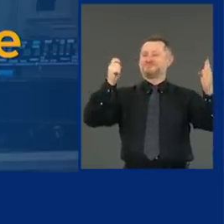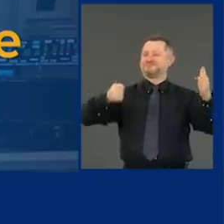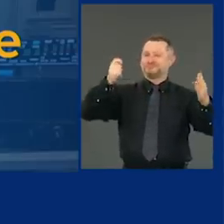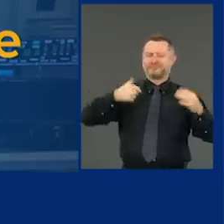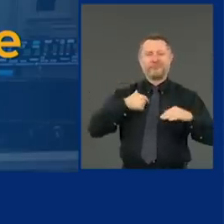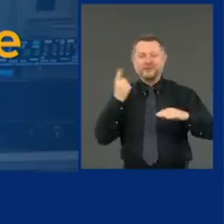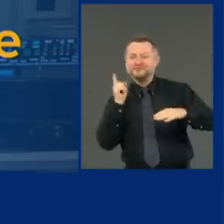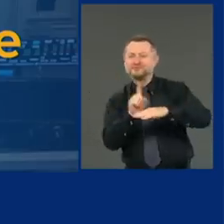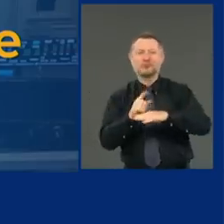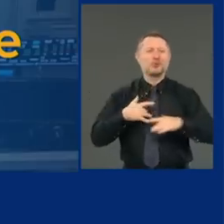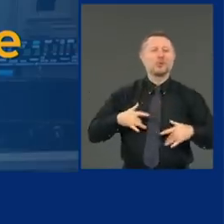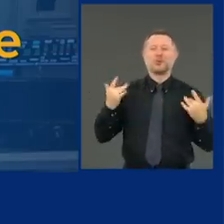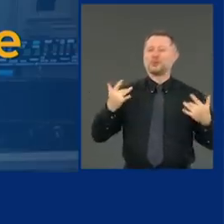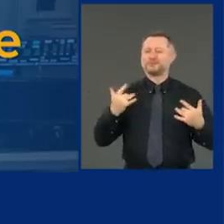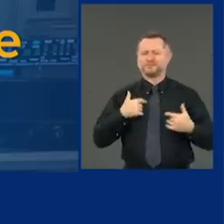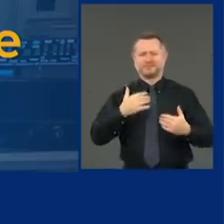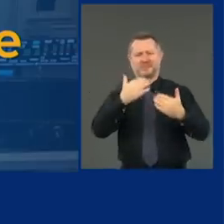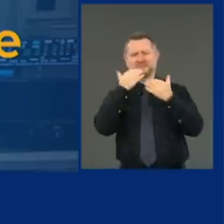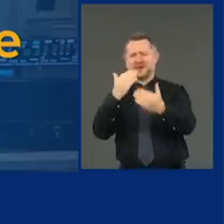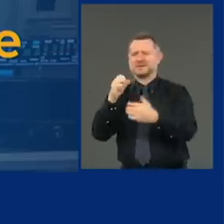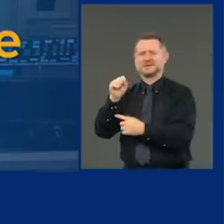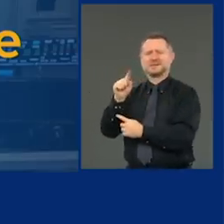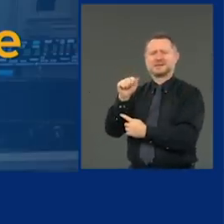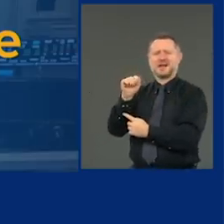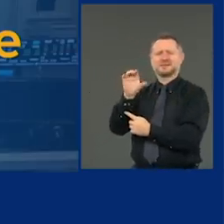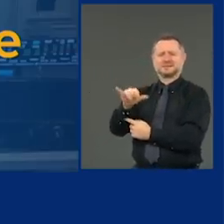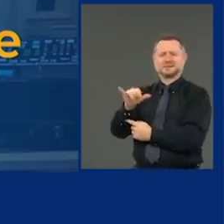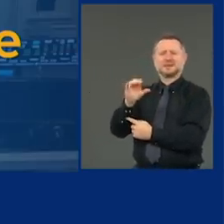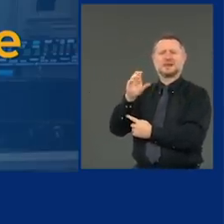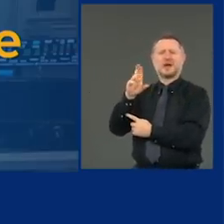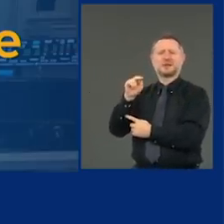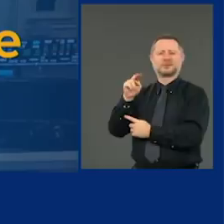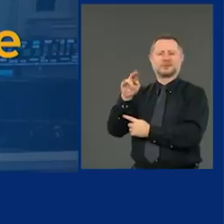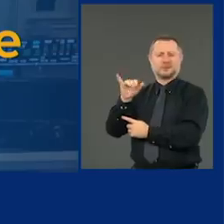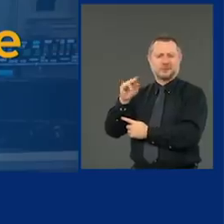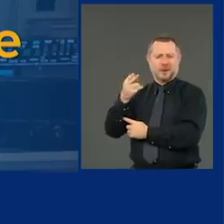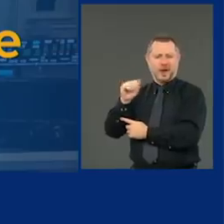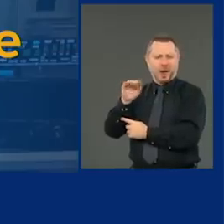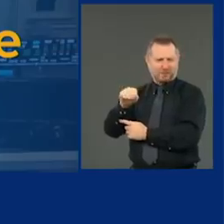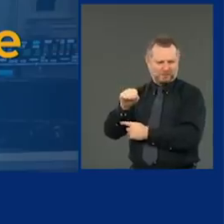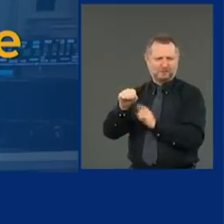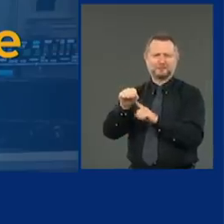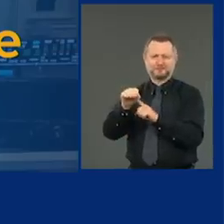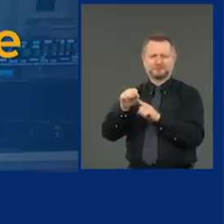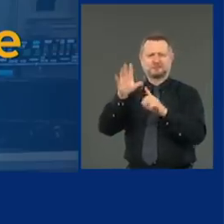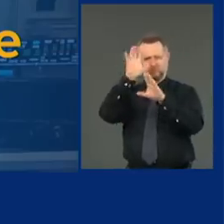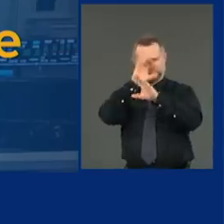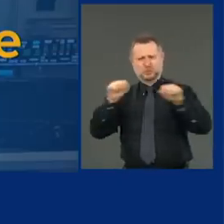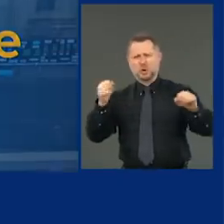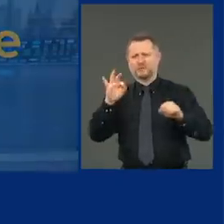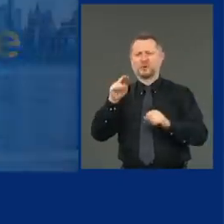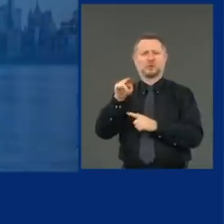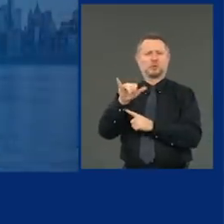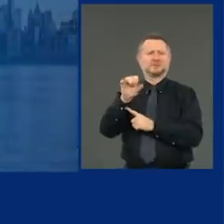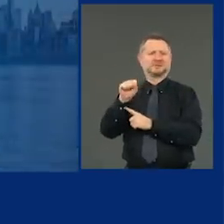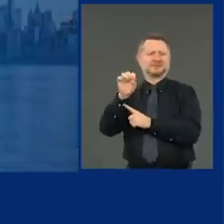thank Stacy Cunningham, who is the president of the New York Stock Exchange, for her hospitality and